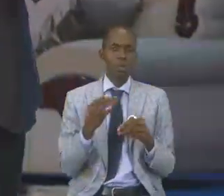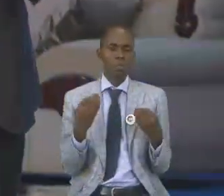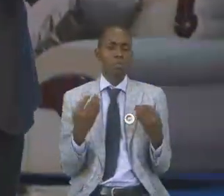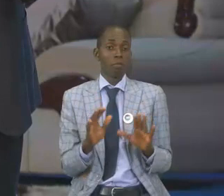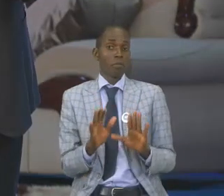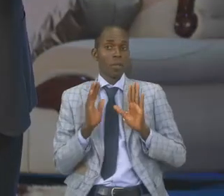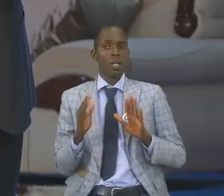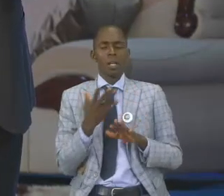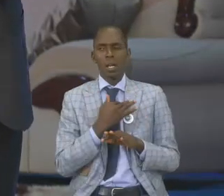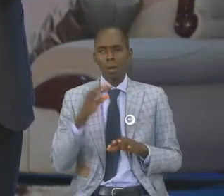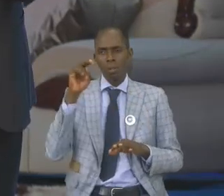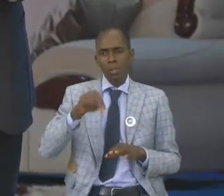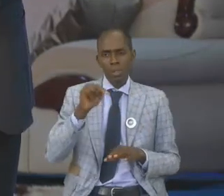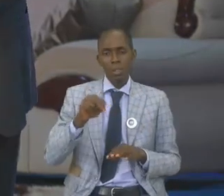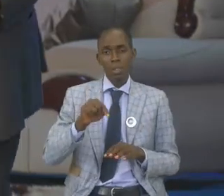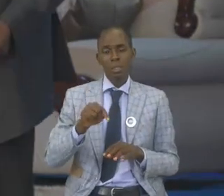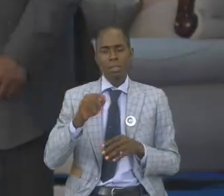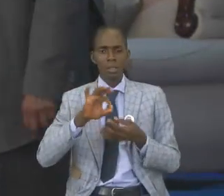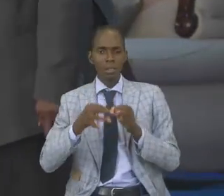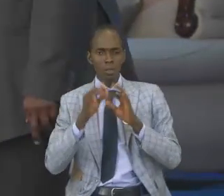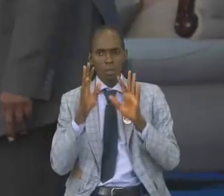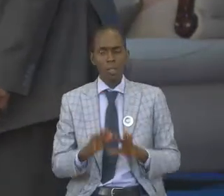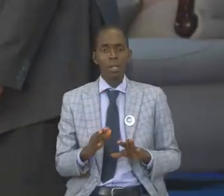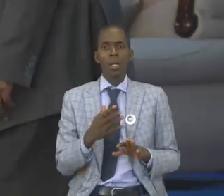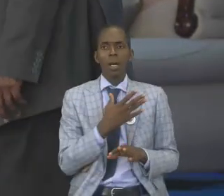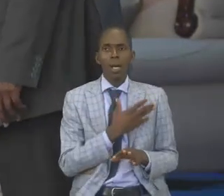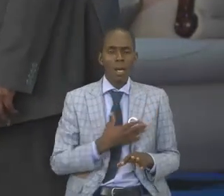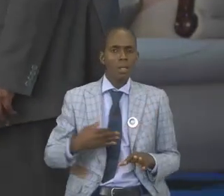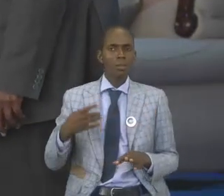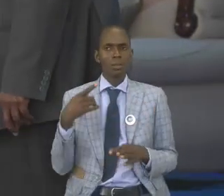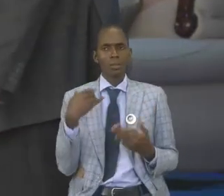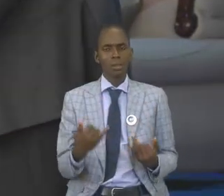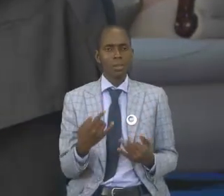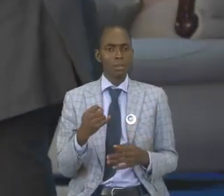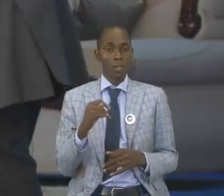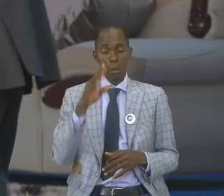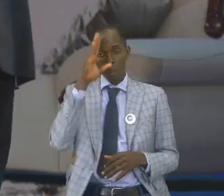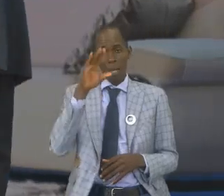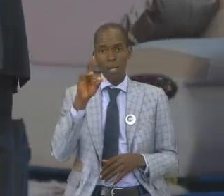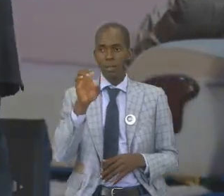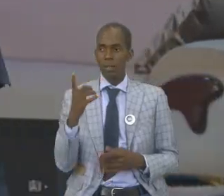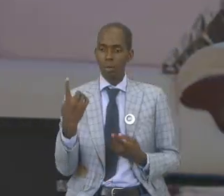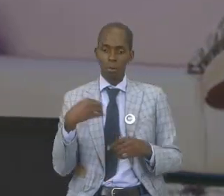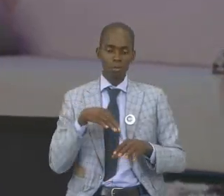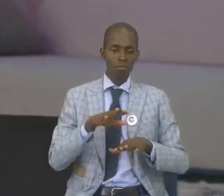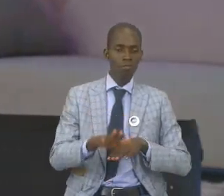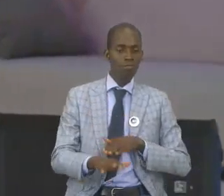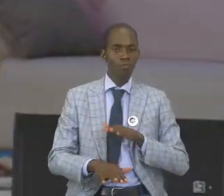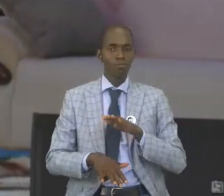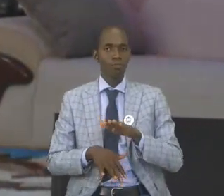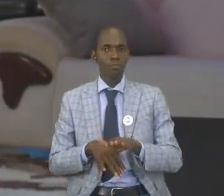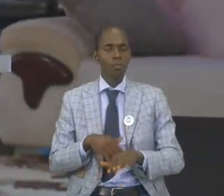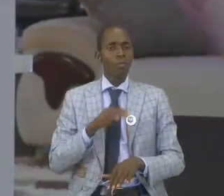an interpreter, and he had not even had a dream. He walked in majestically, and then Daniel, I've had a